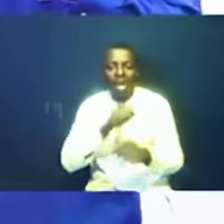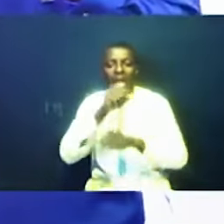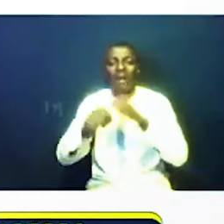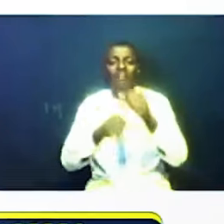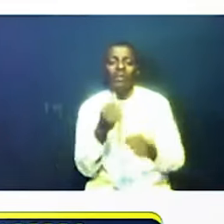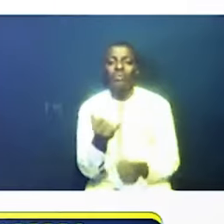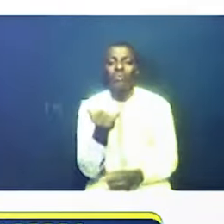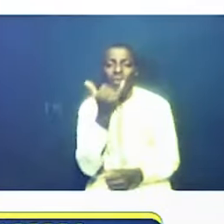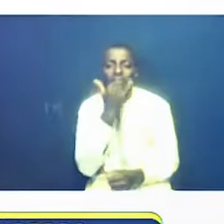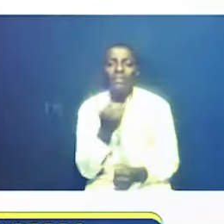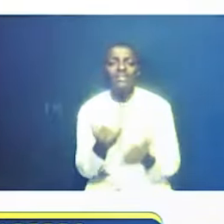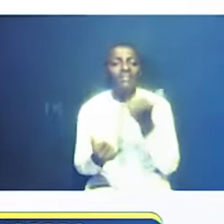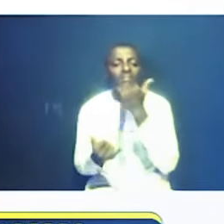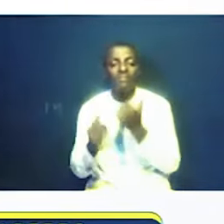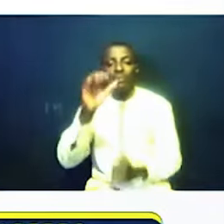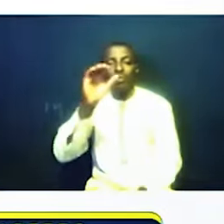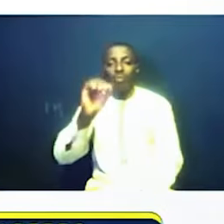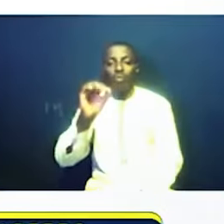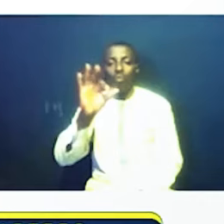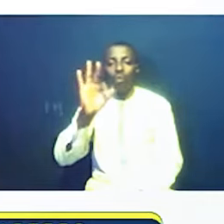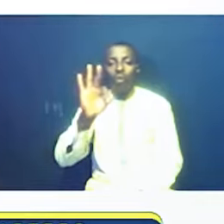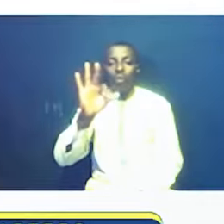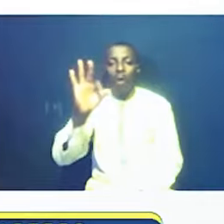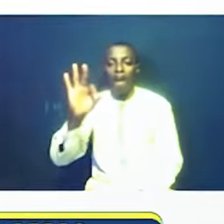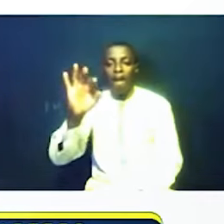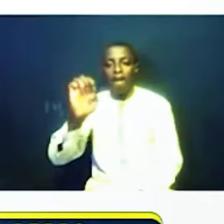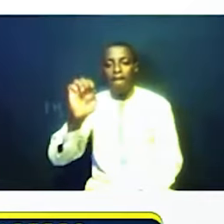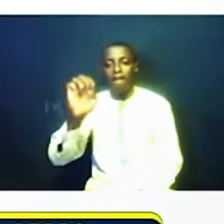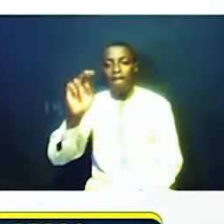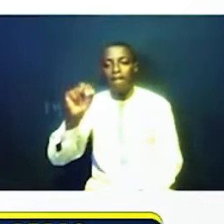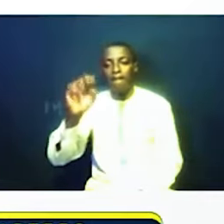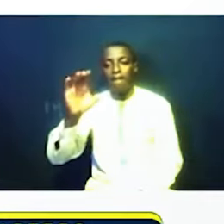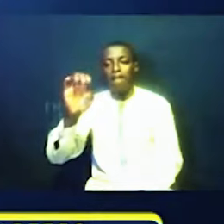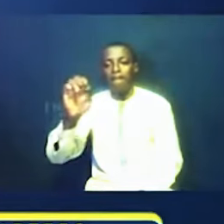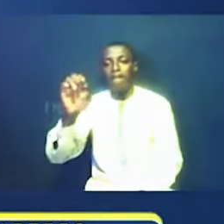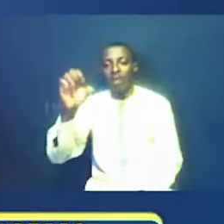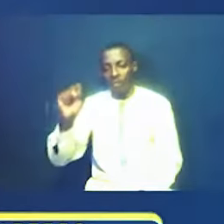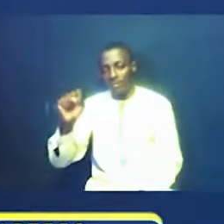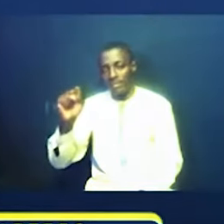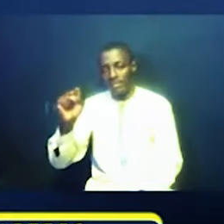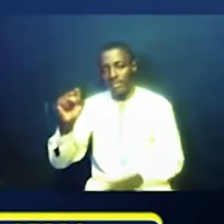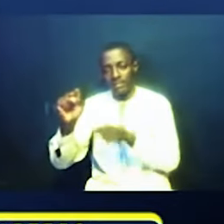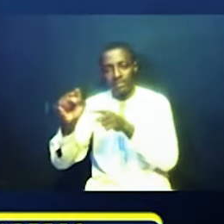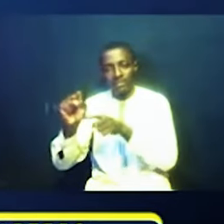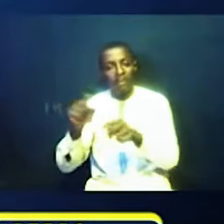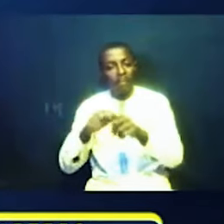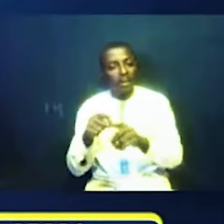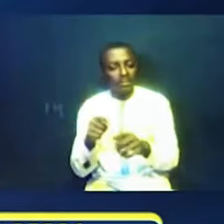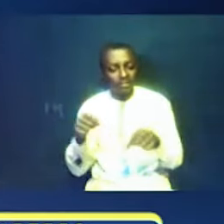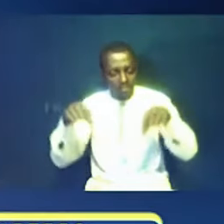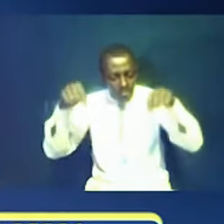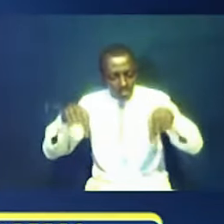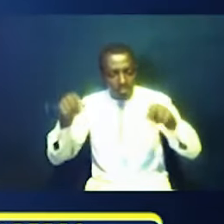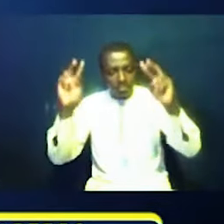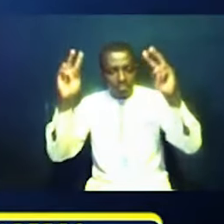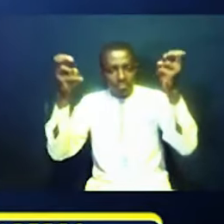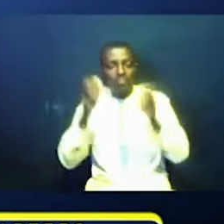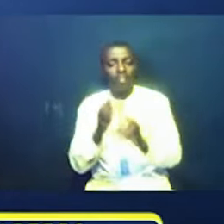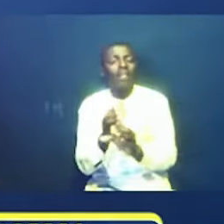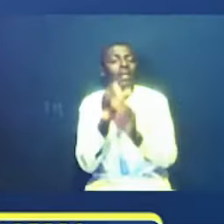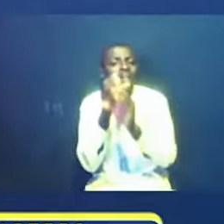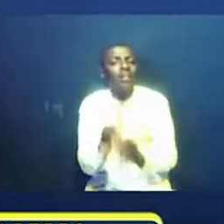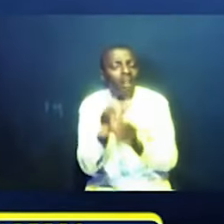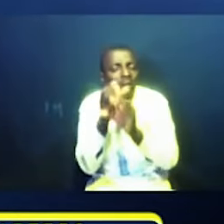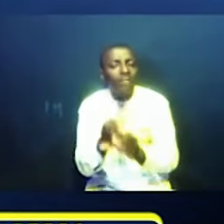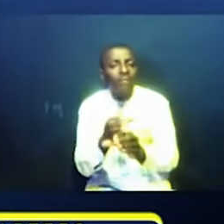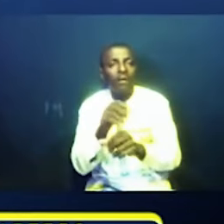offenses. But I want to begin by saying that be careful of the yeast. Then